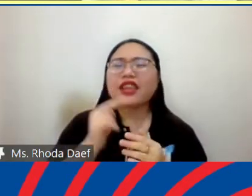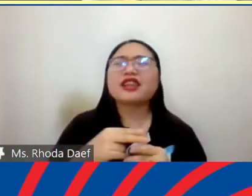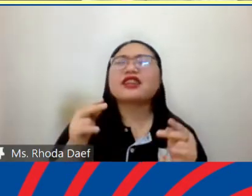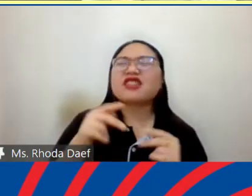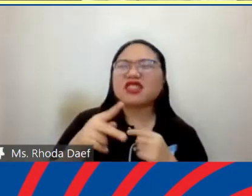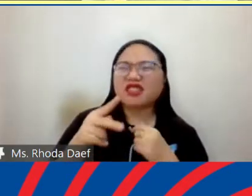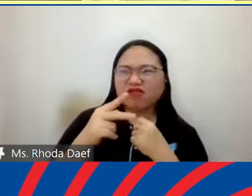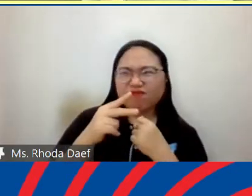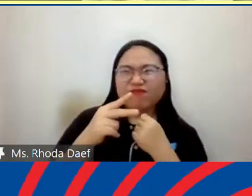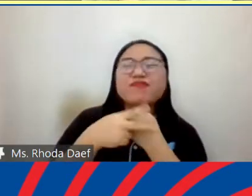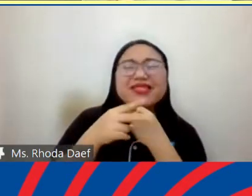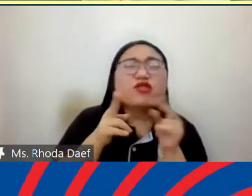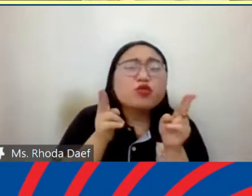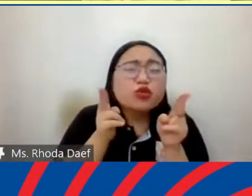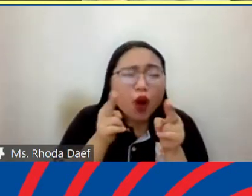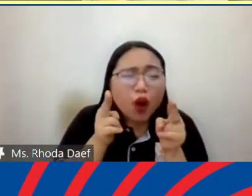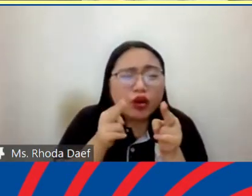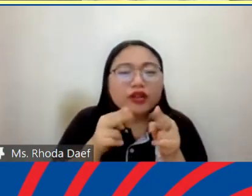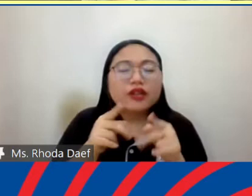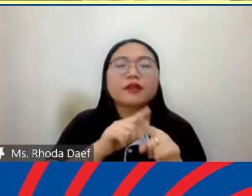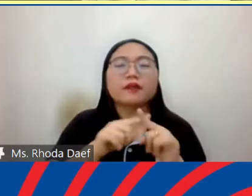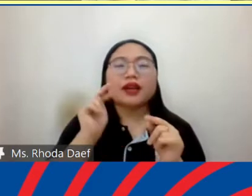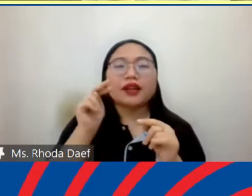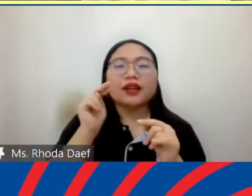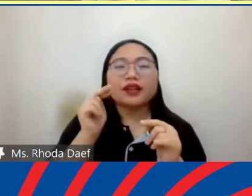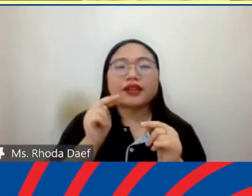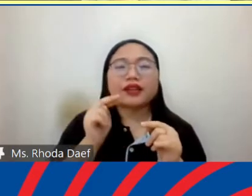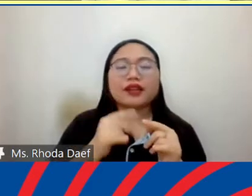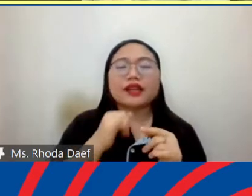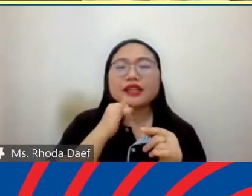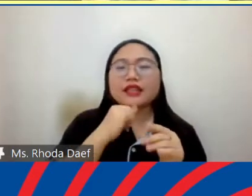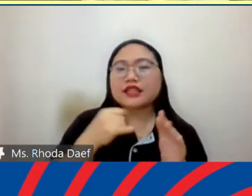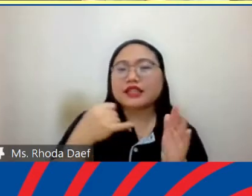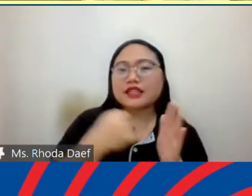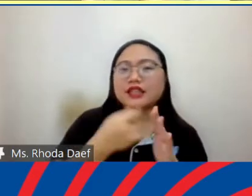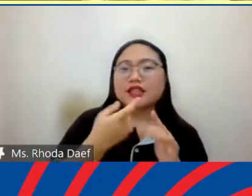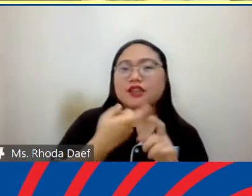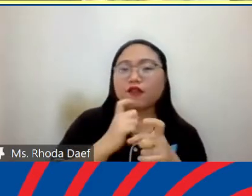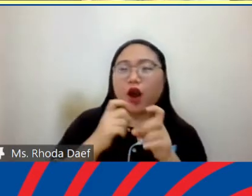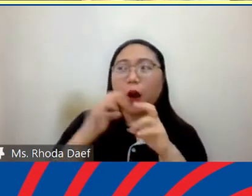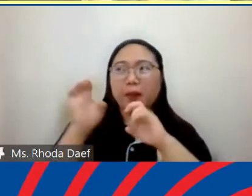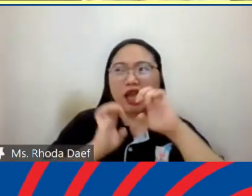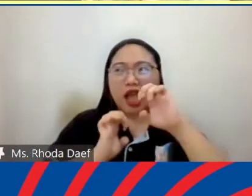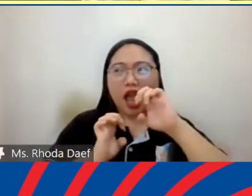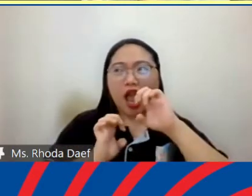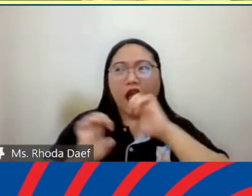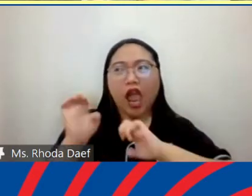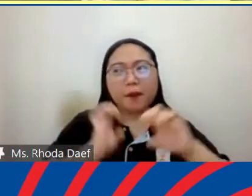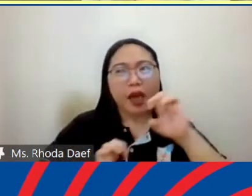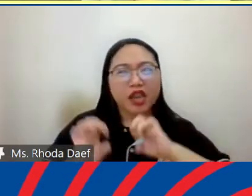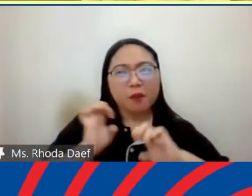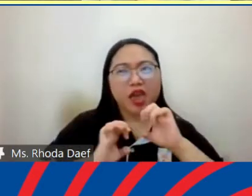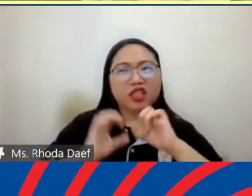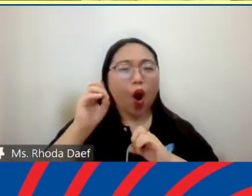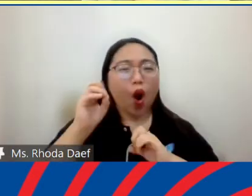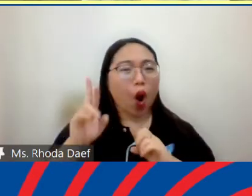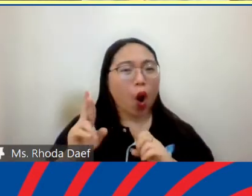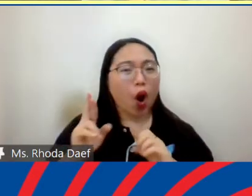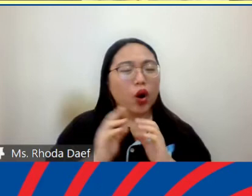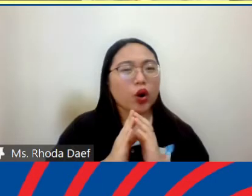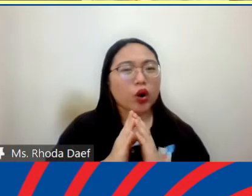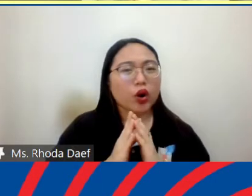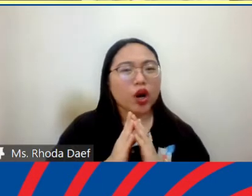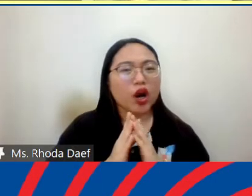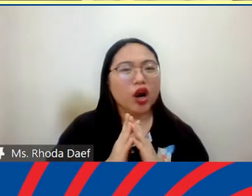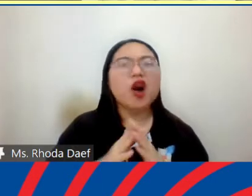time, you have to provide context like, is this from an experiment or is this just a